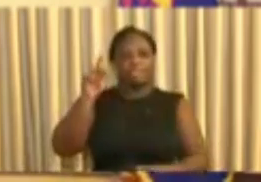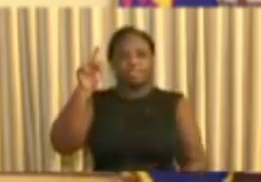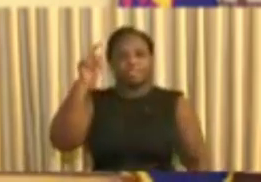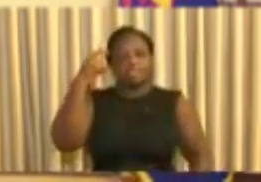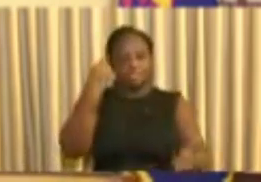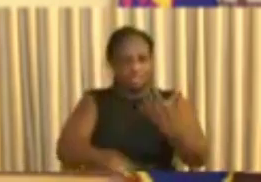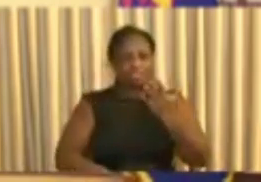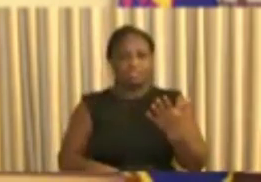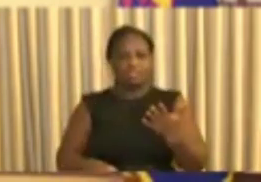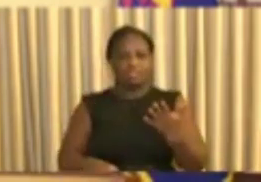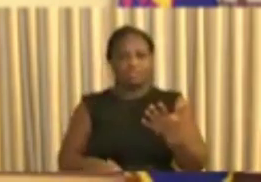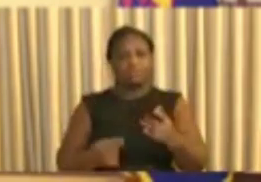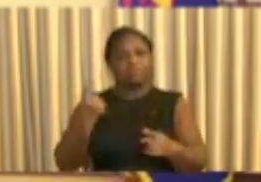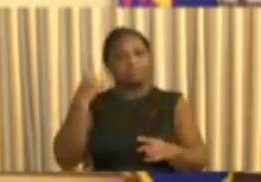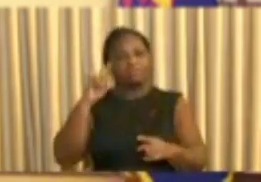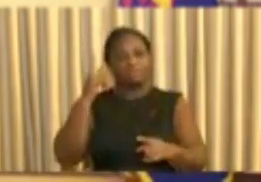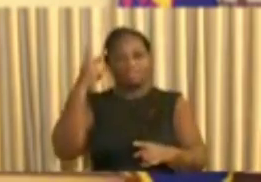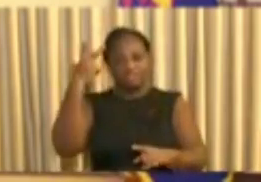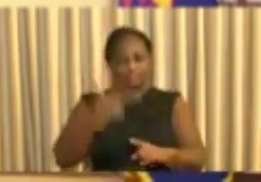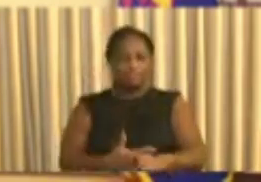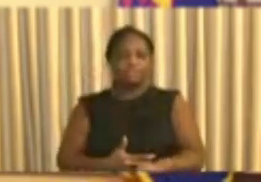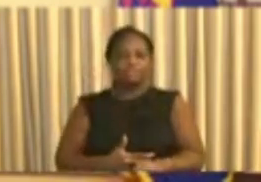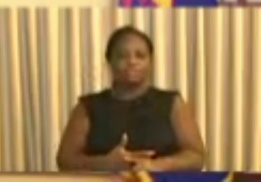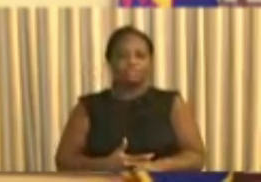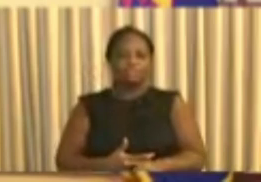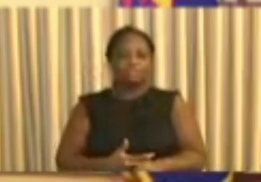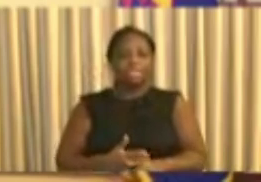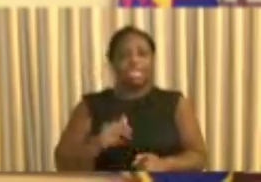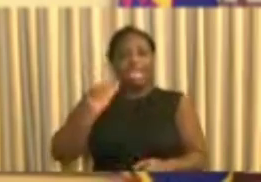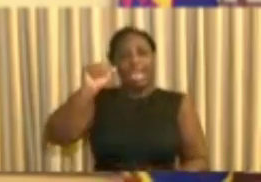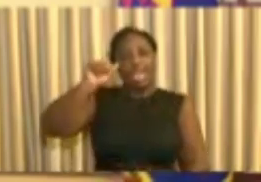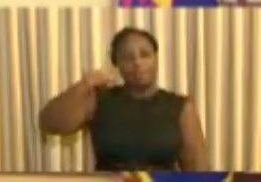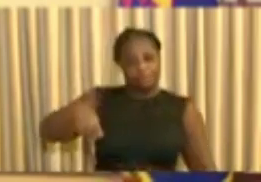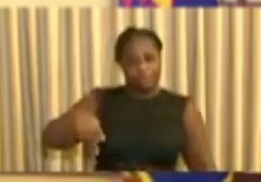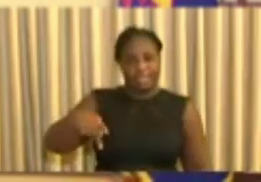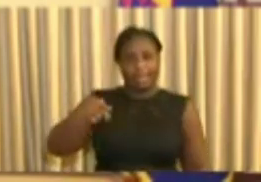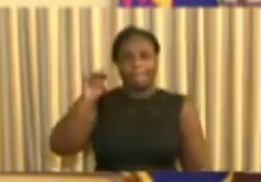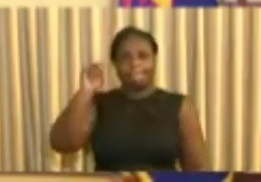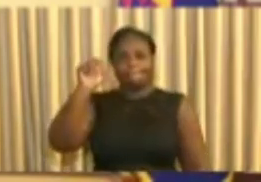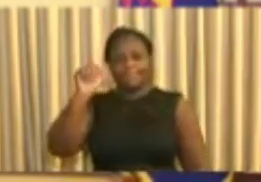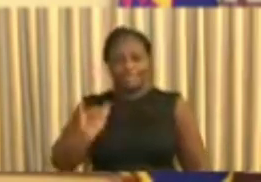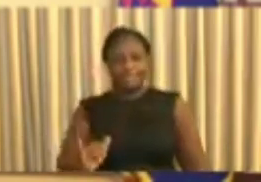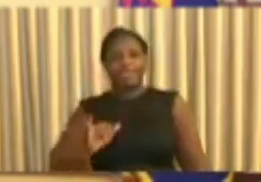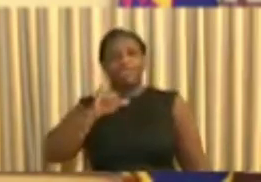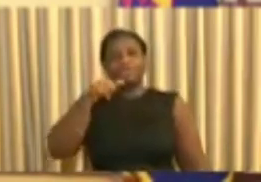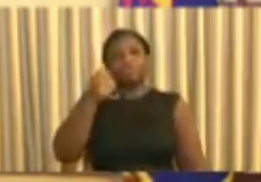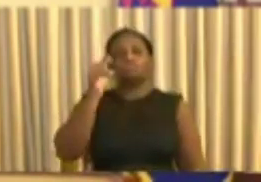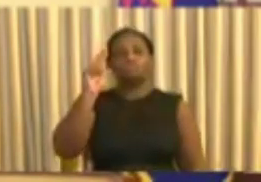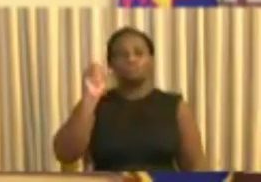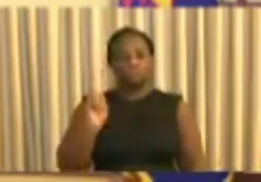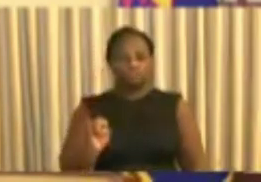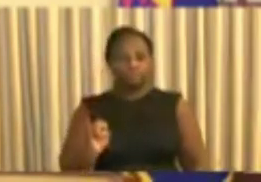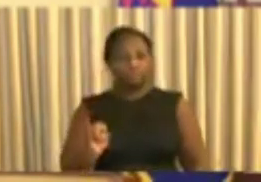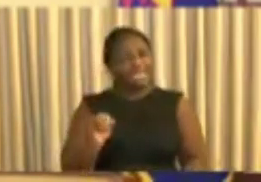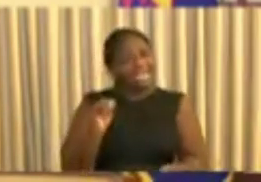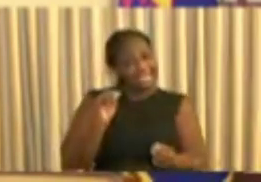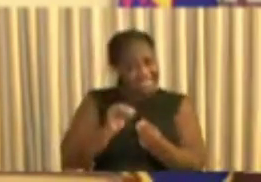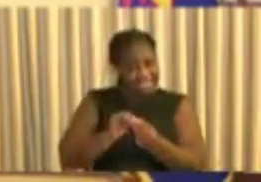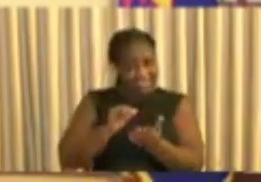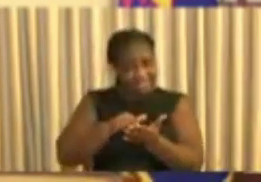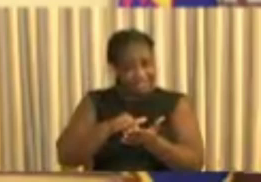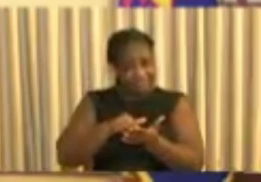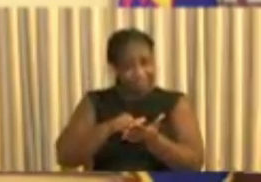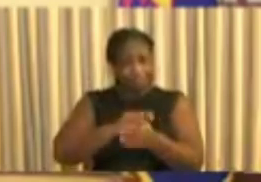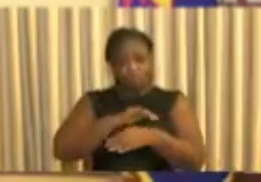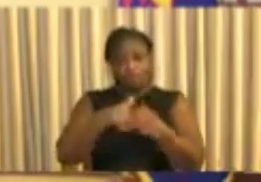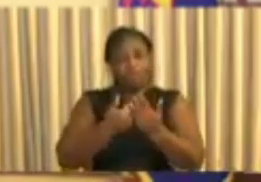their emoluments for the next 3 months, i.e. April, May, and June. Furthermore,